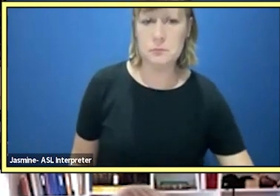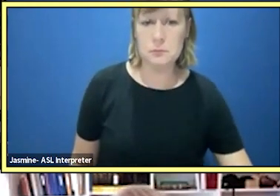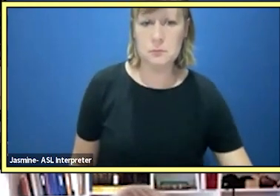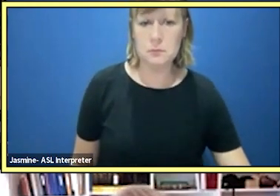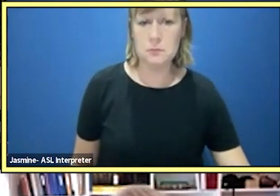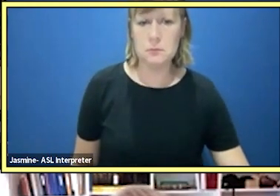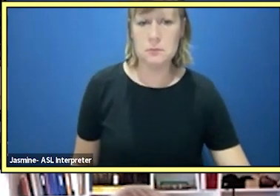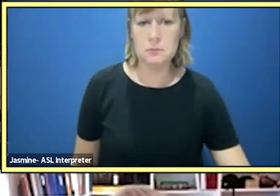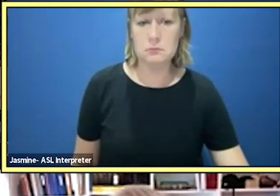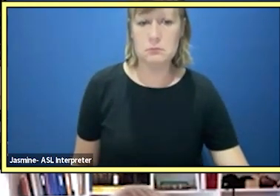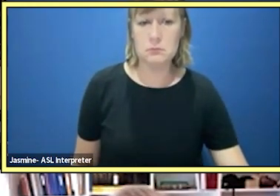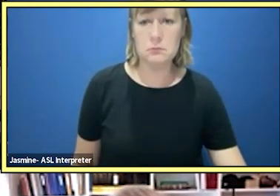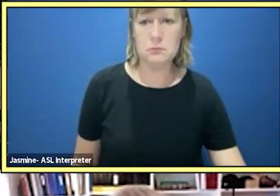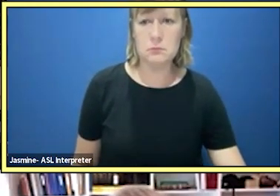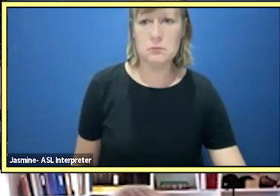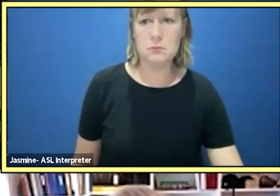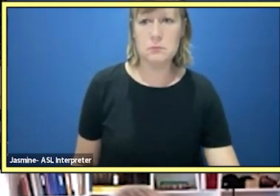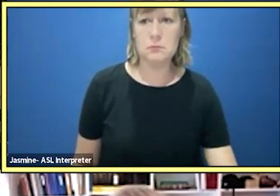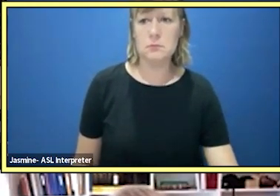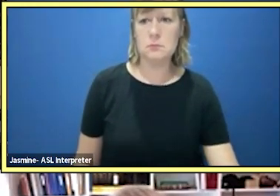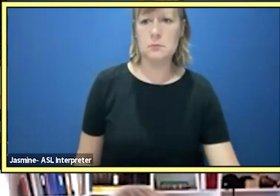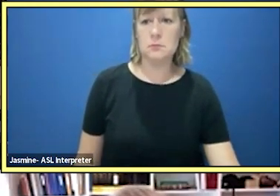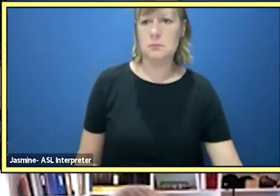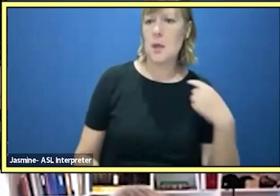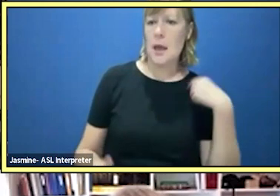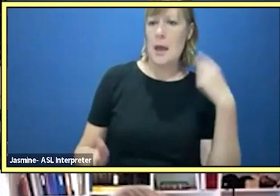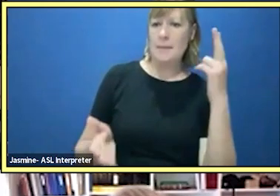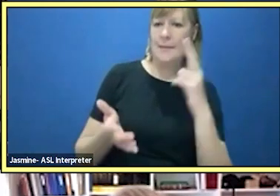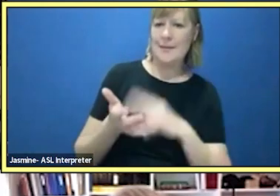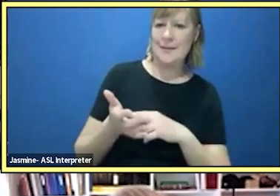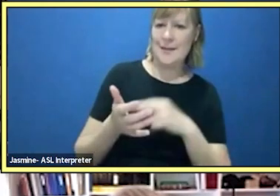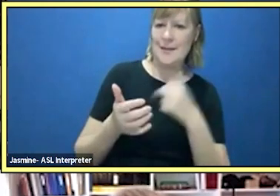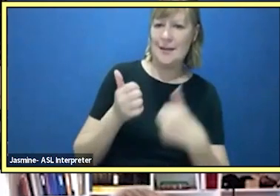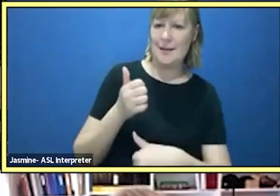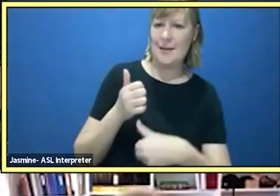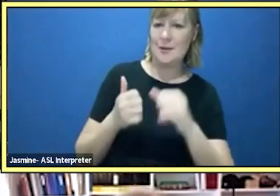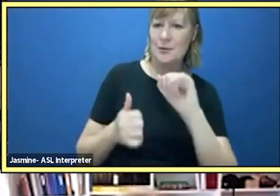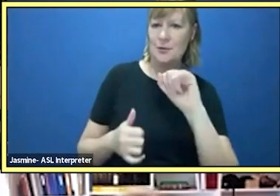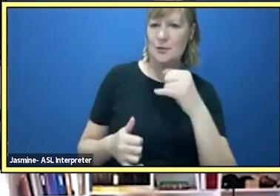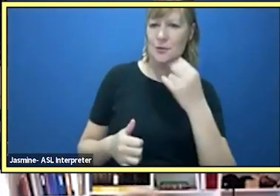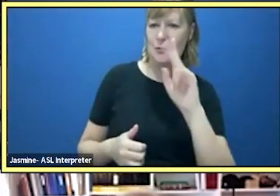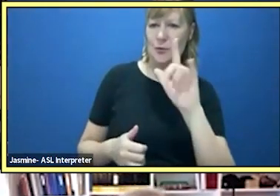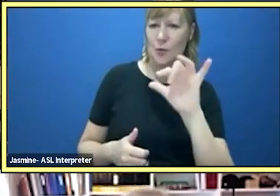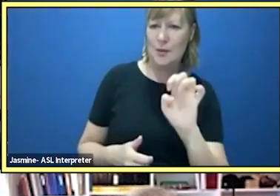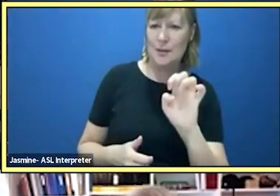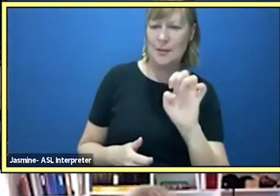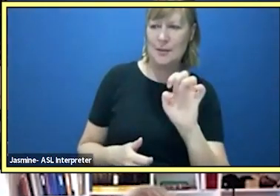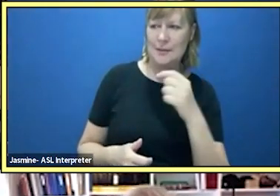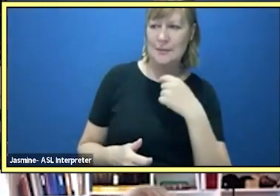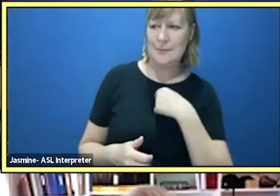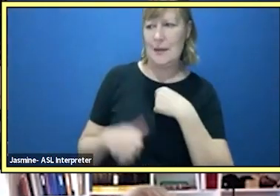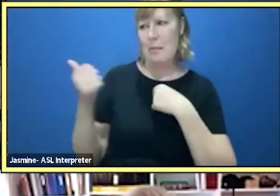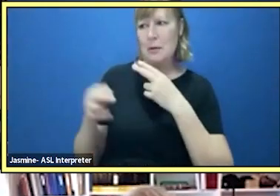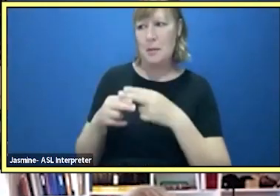I'm signed into Julie's account. She didn't ask the question. I'm asking it. So with this new conflict-free case manager,